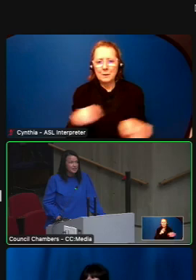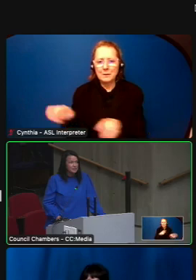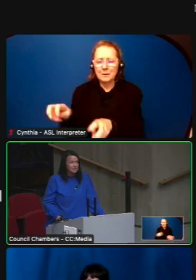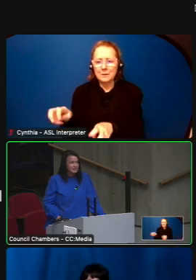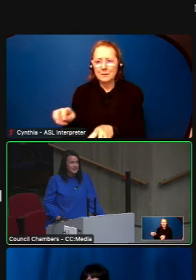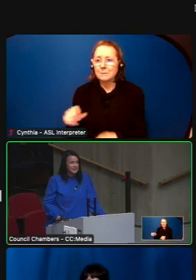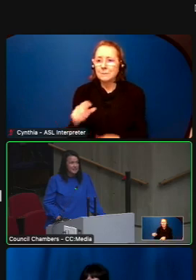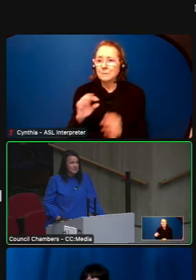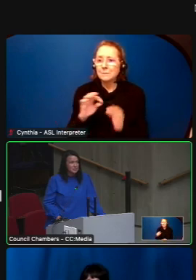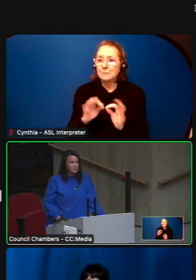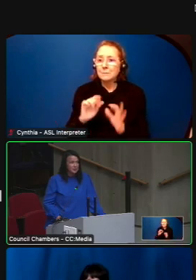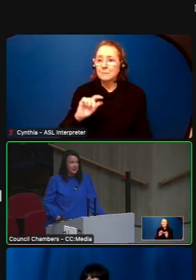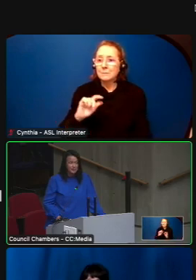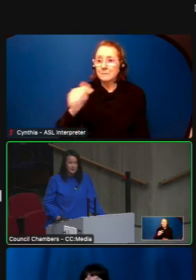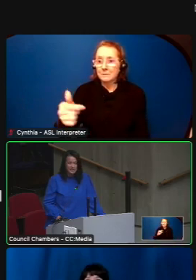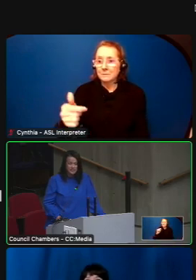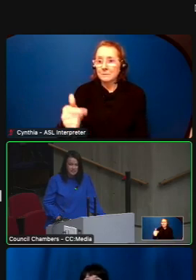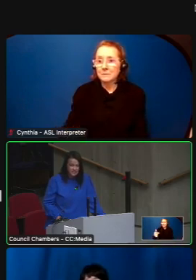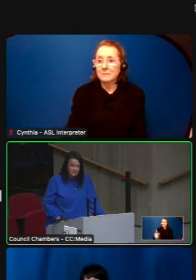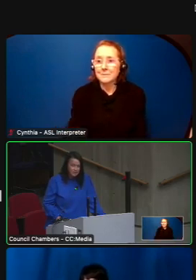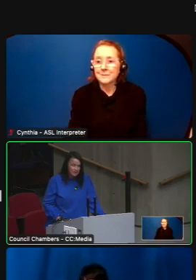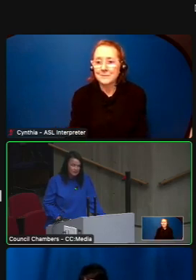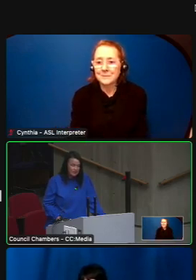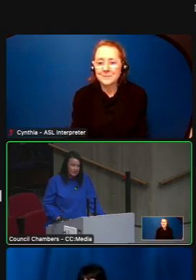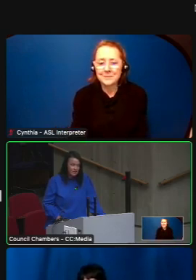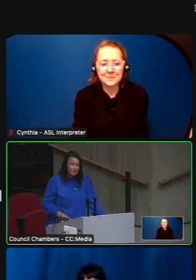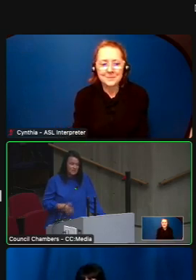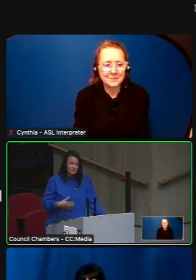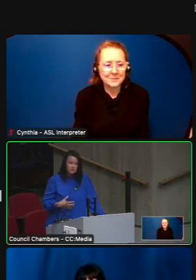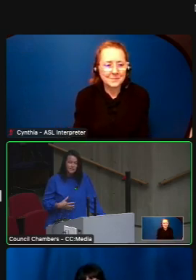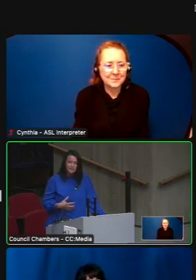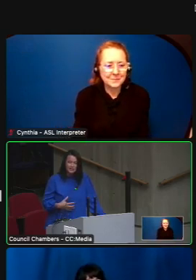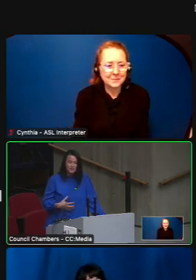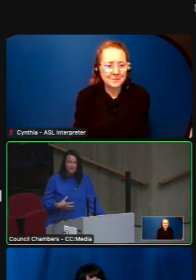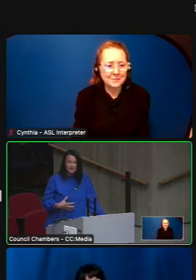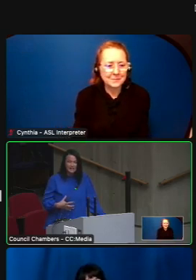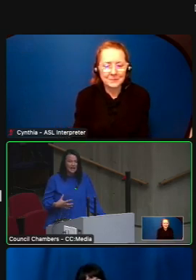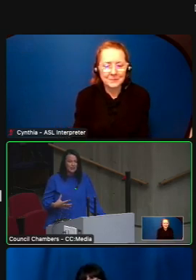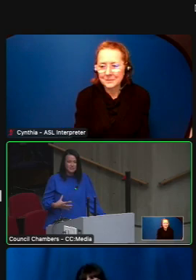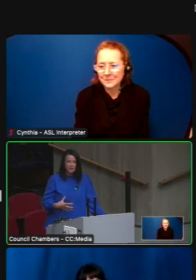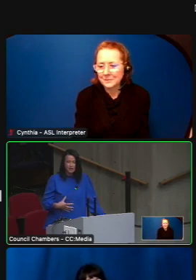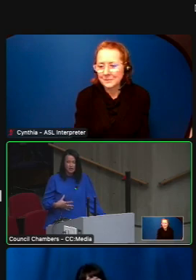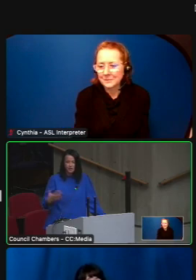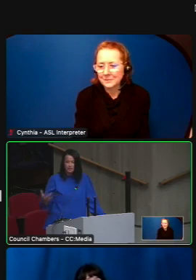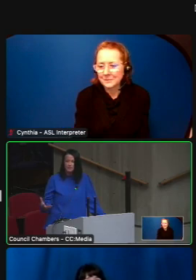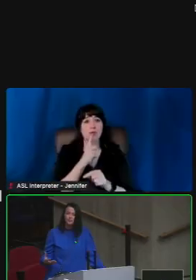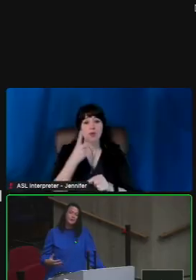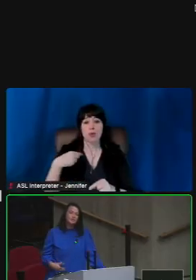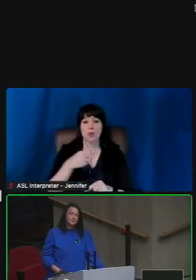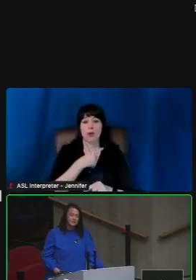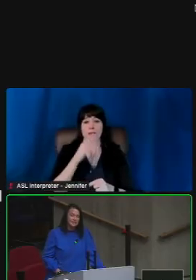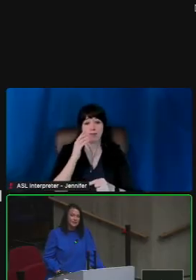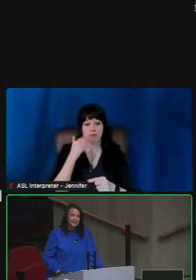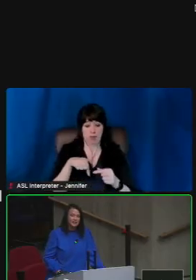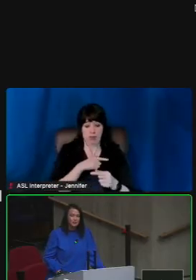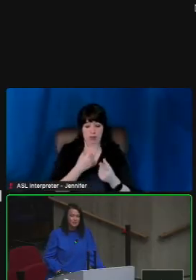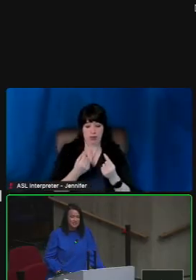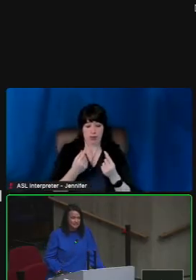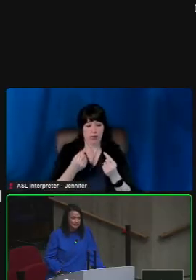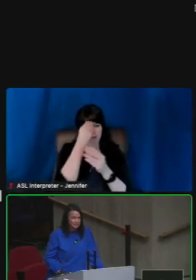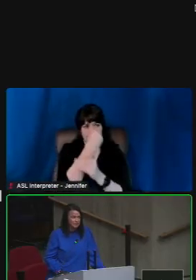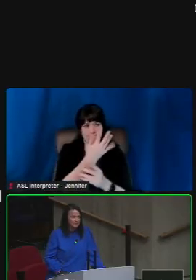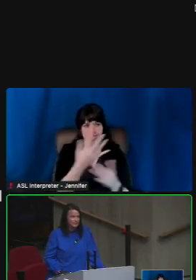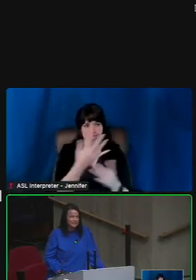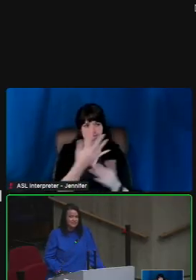The community engagement program creation, that's a part of our ensuring that we're getting out our word of what we're doing out there,